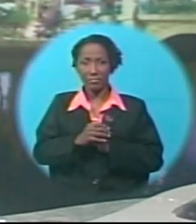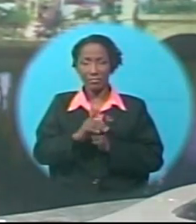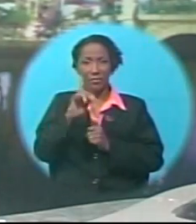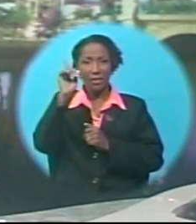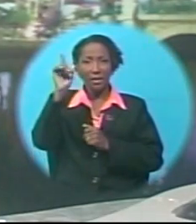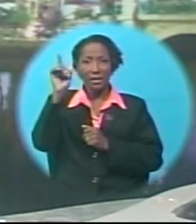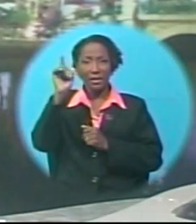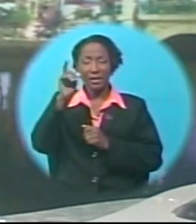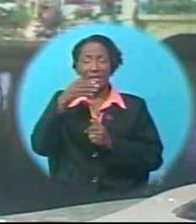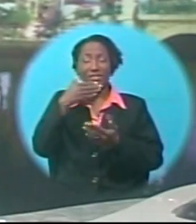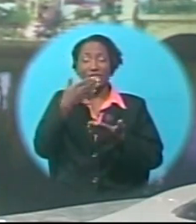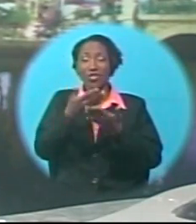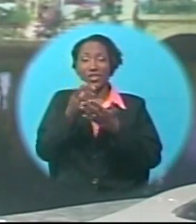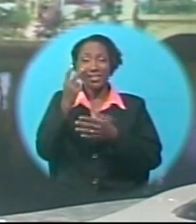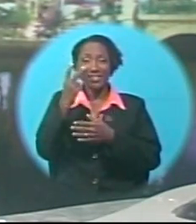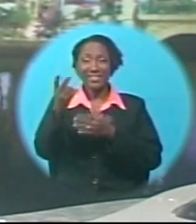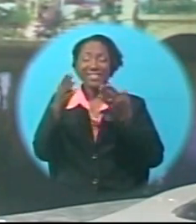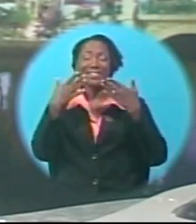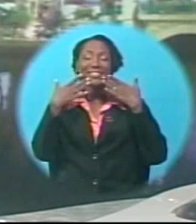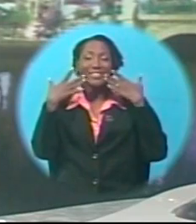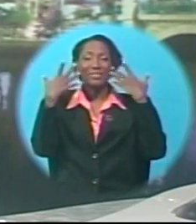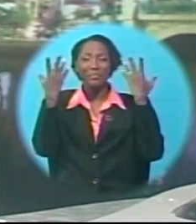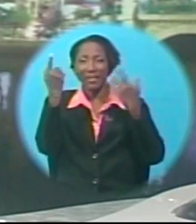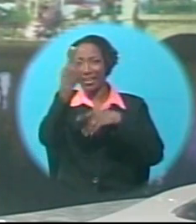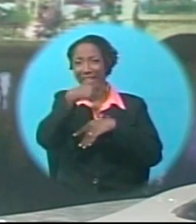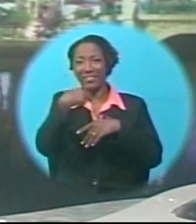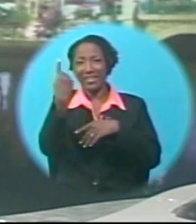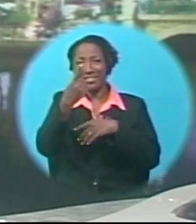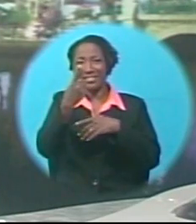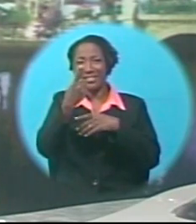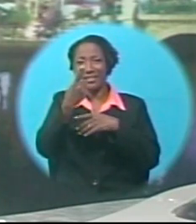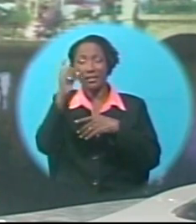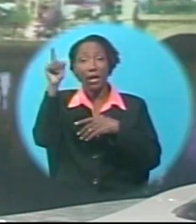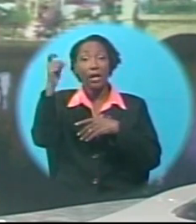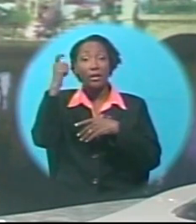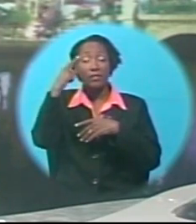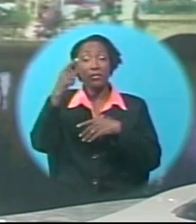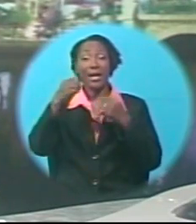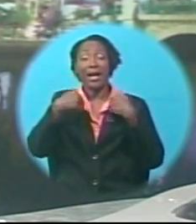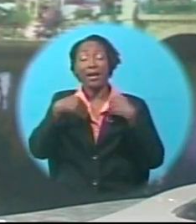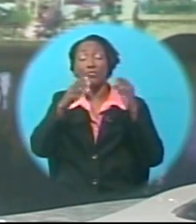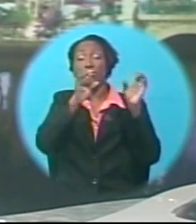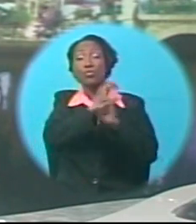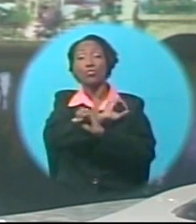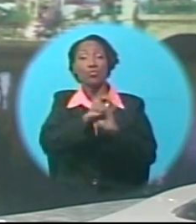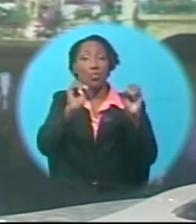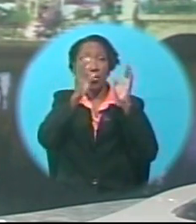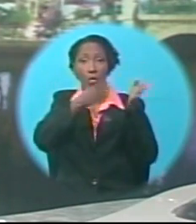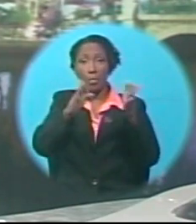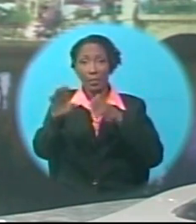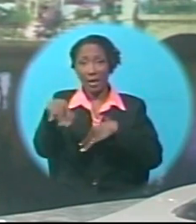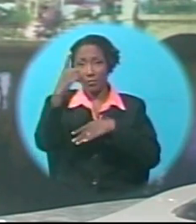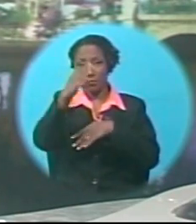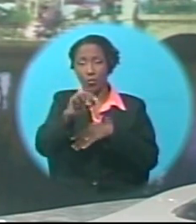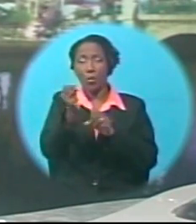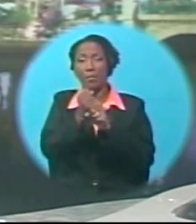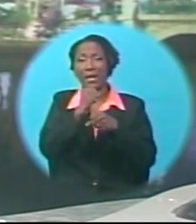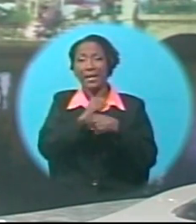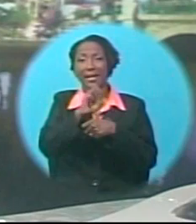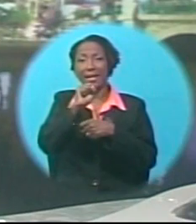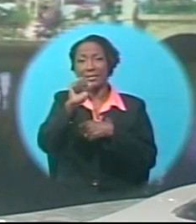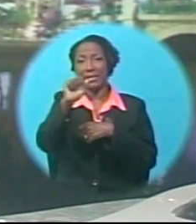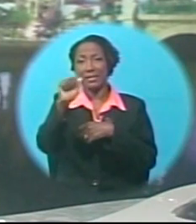Well, it's great to see the relief on the residents' faces. Government has no intention of privatizing the Sanitation Service